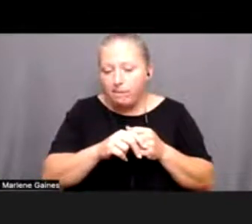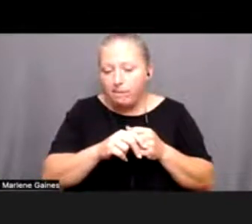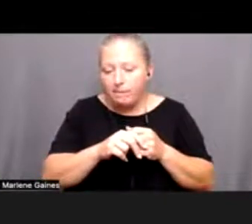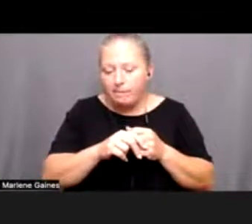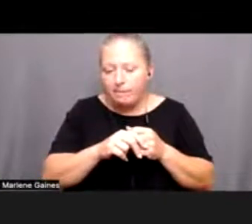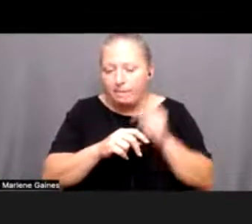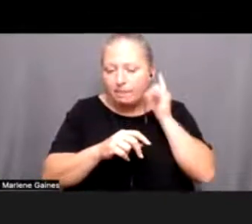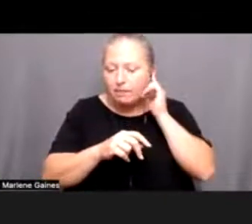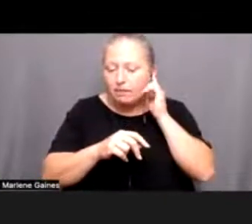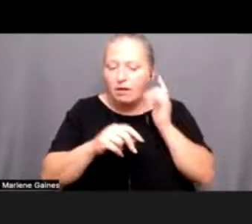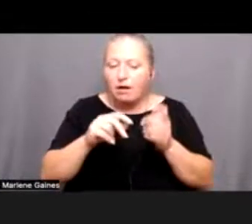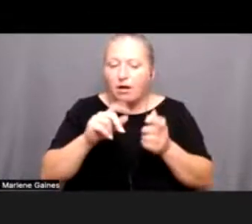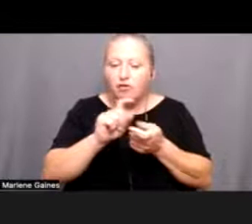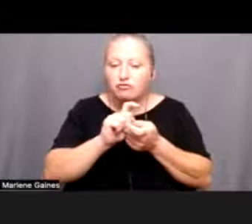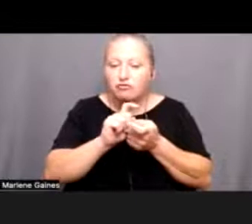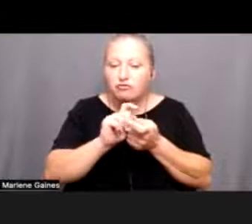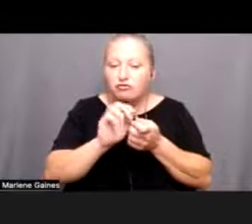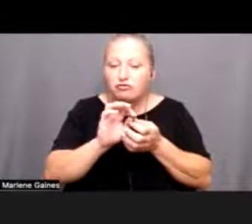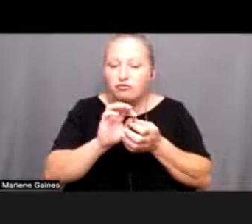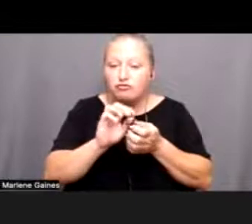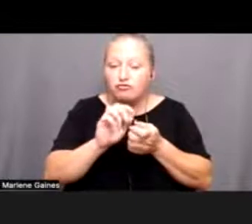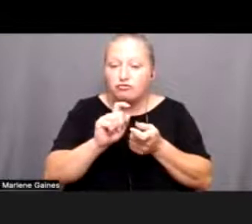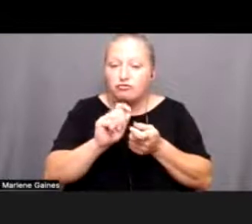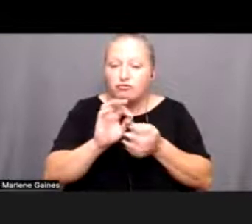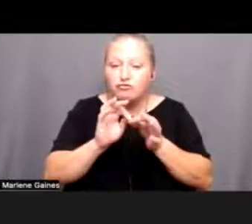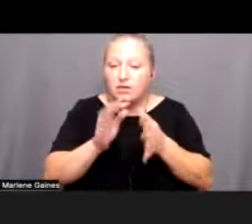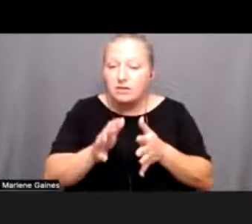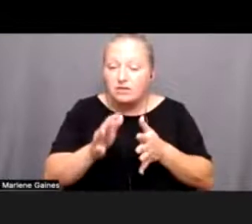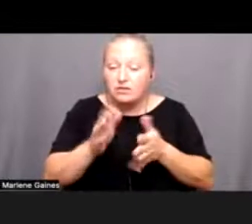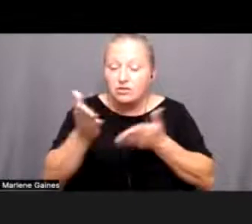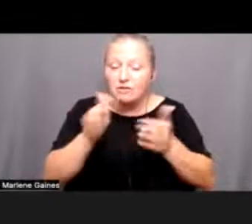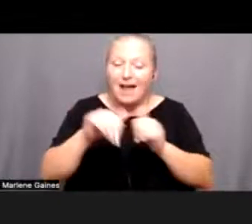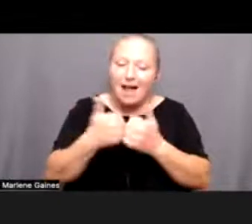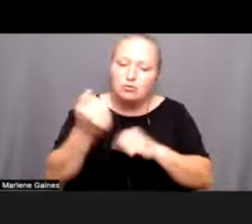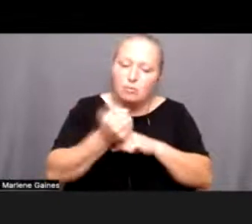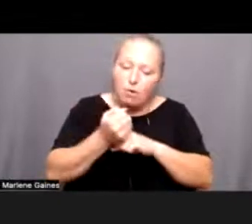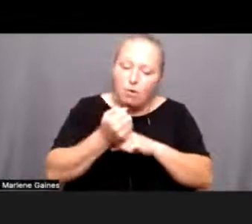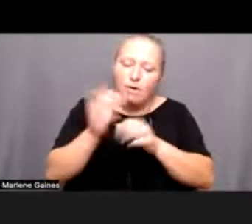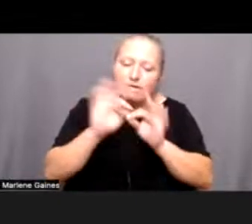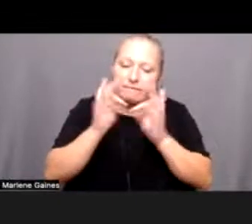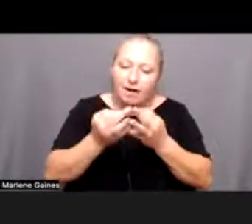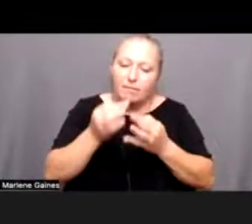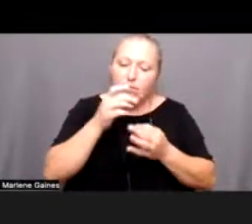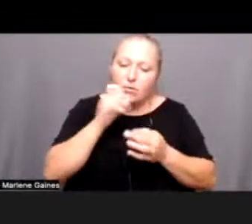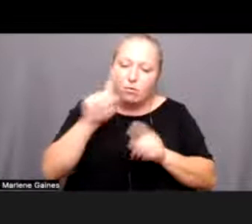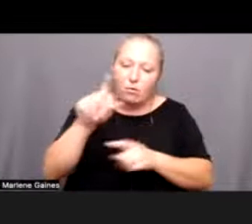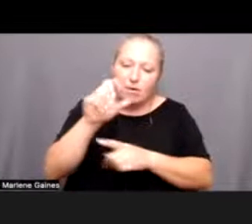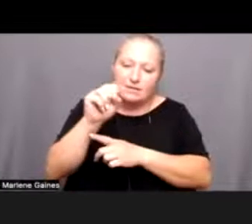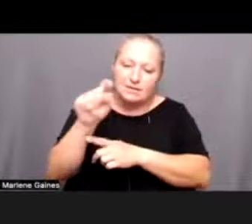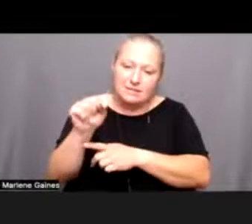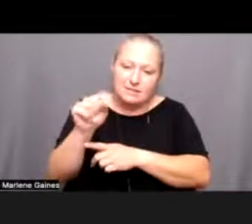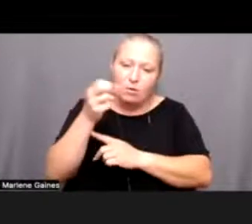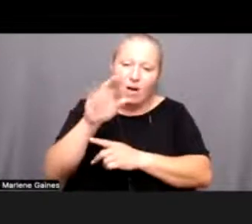our translation services and how do we further support families who are going to SSTs